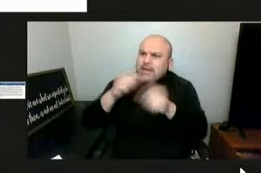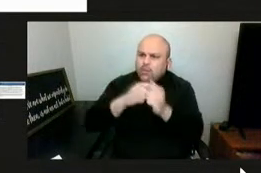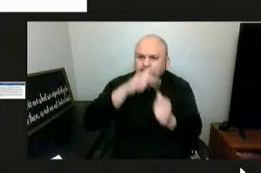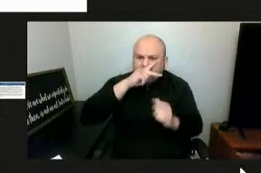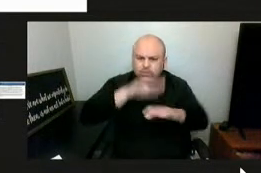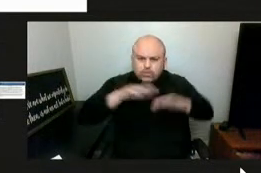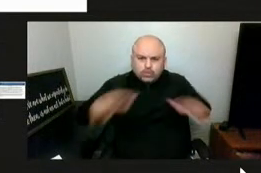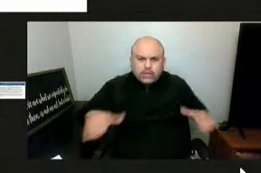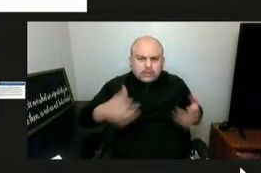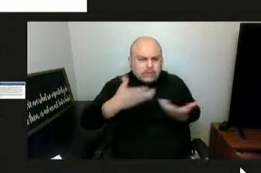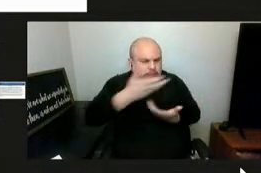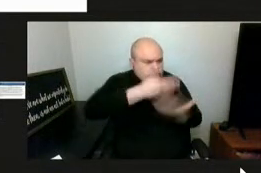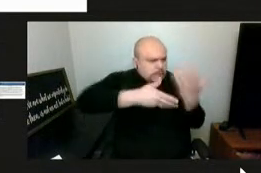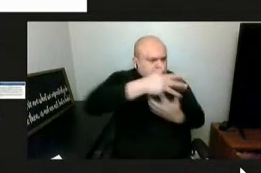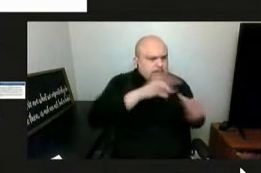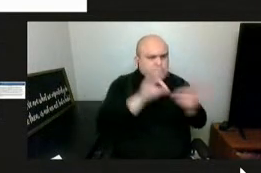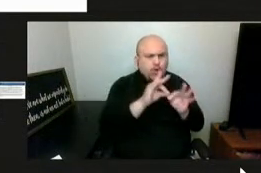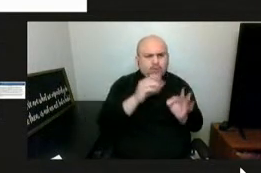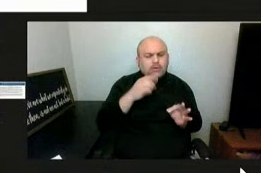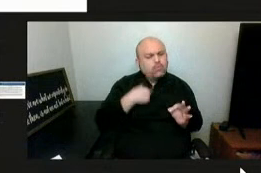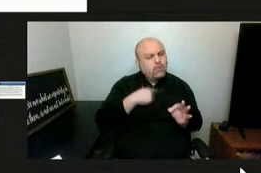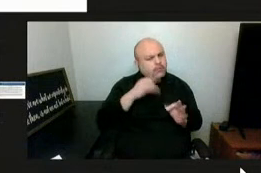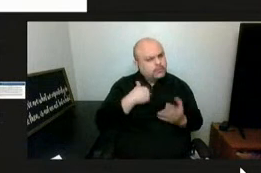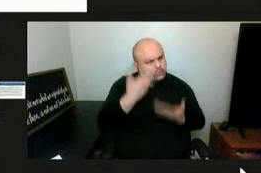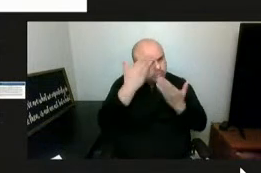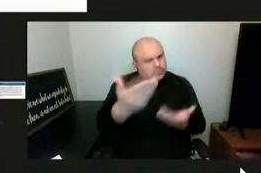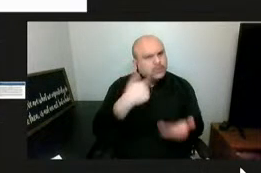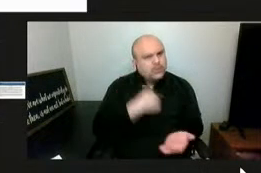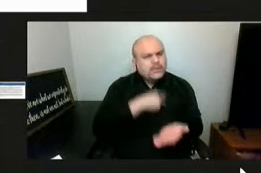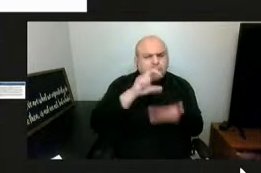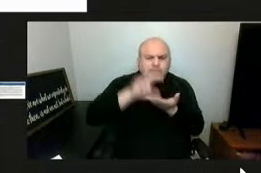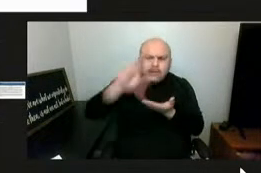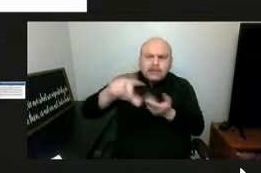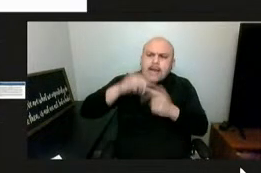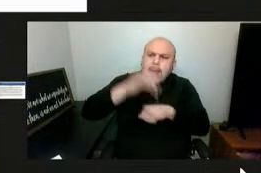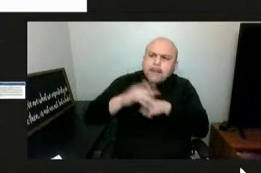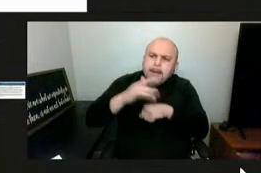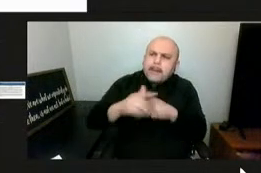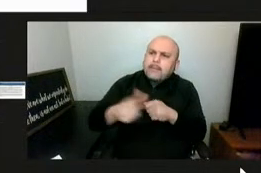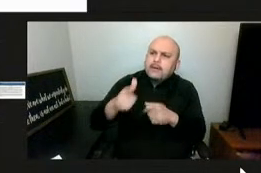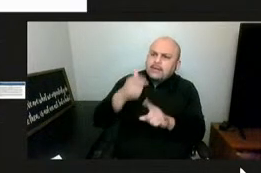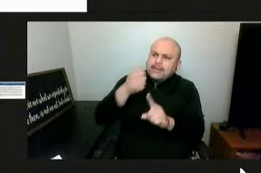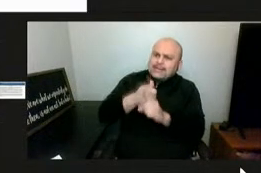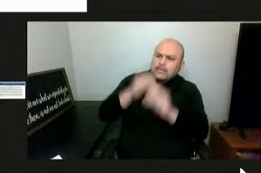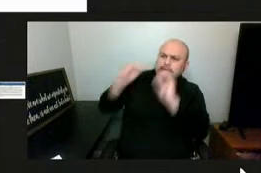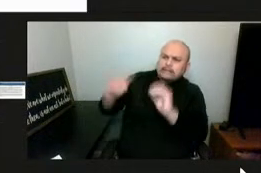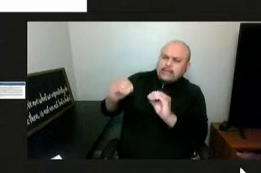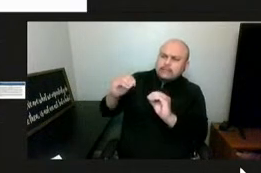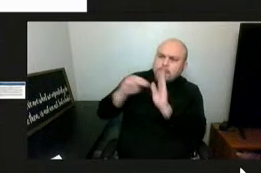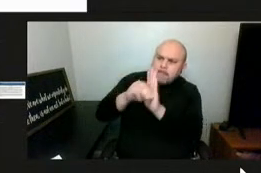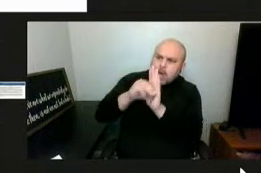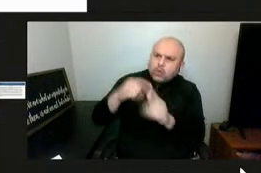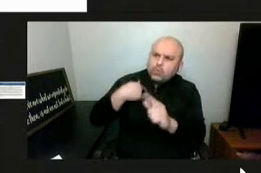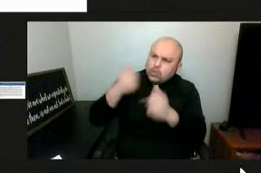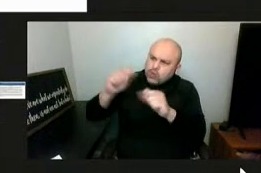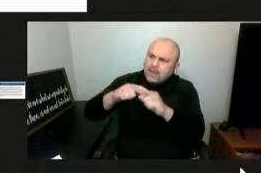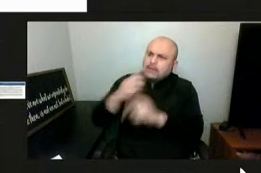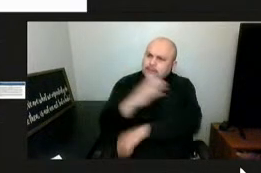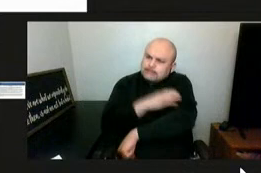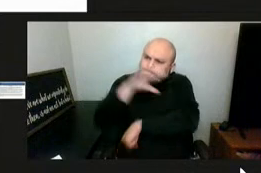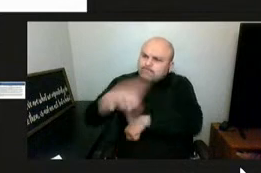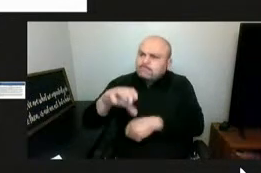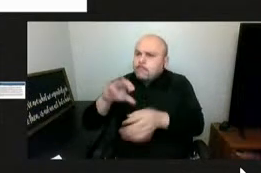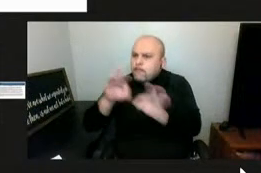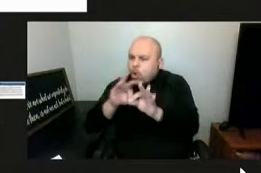people. We also recommend that we invest in the availability of dyadic care models so that we're strengthening access to whole child, whole